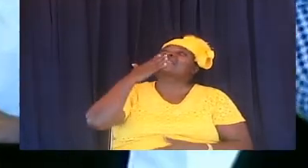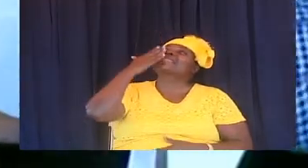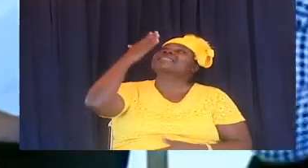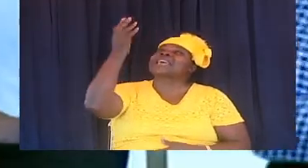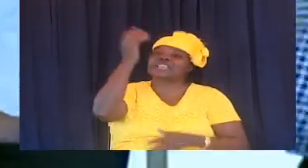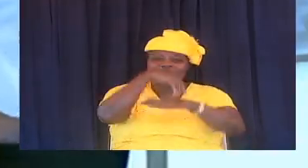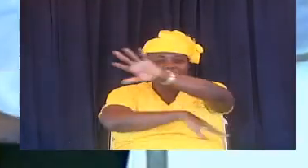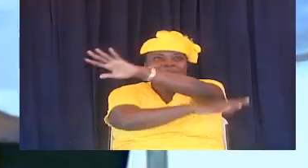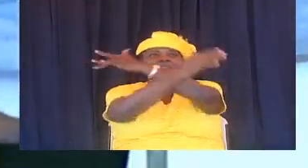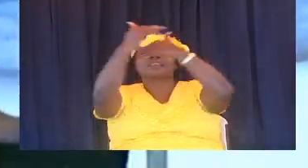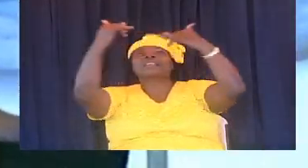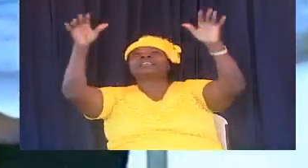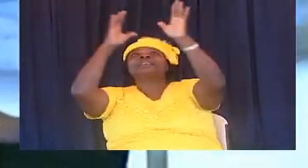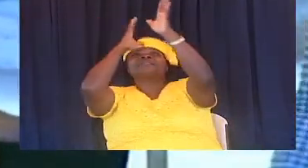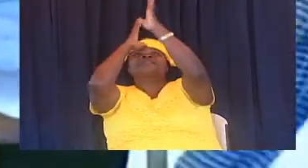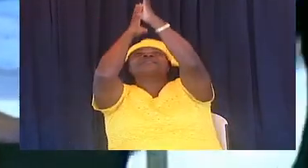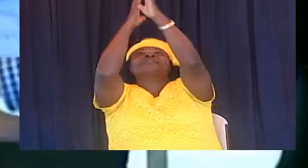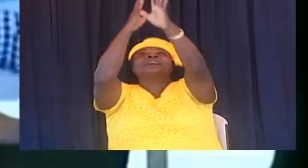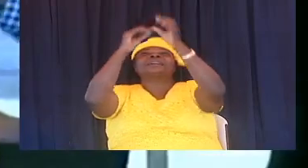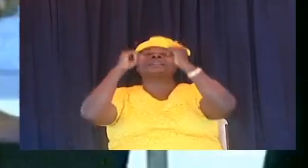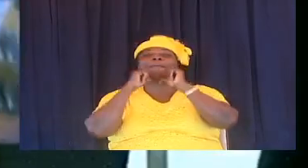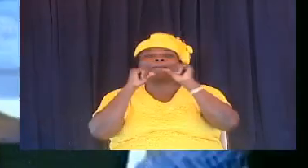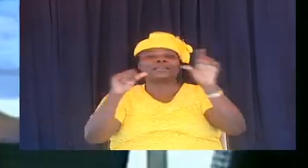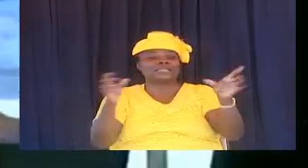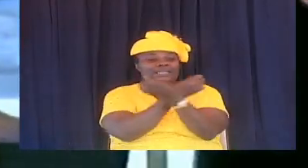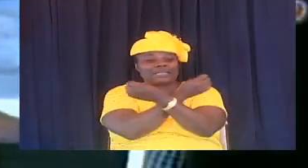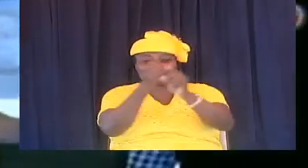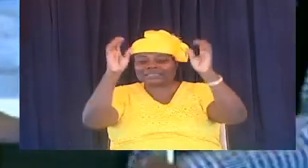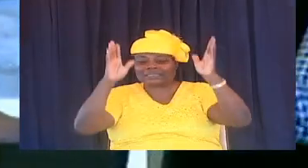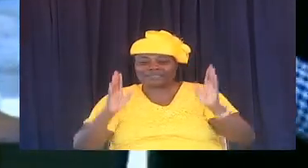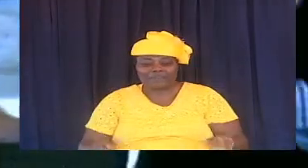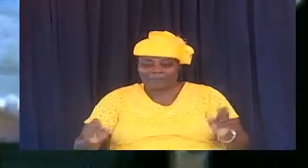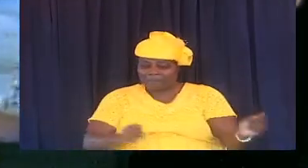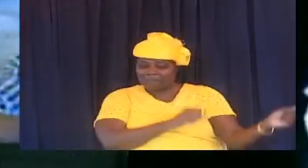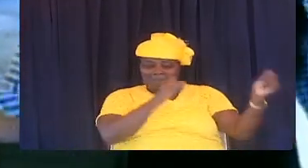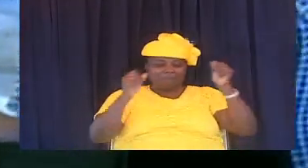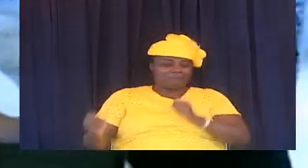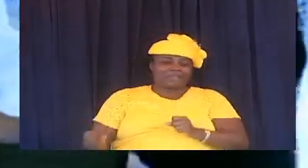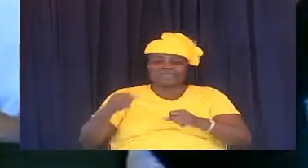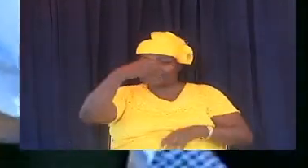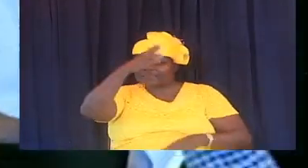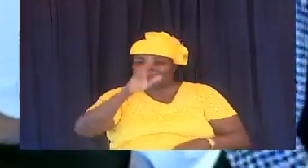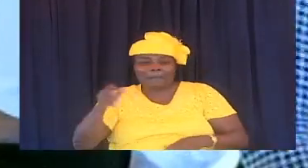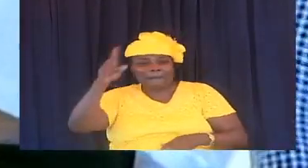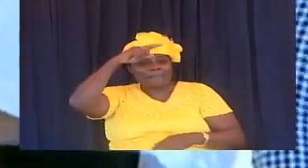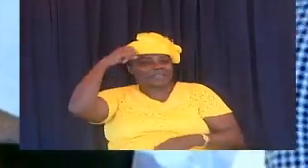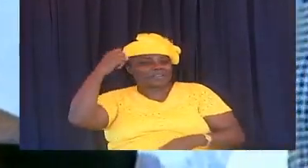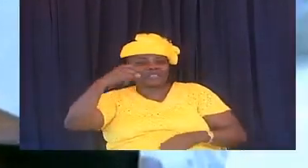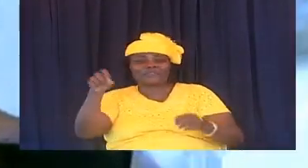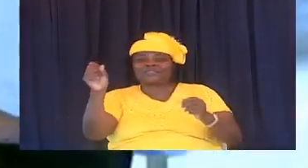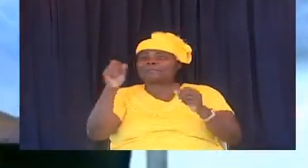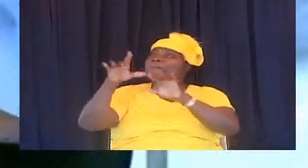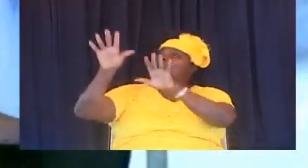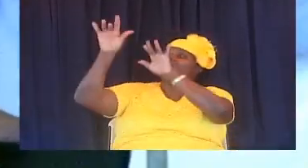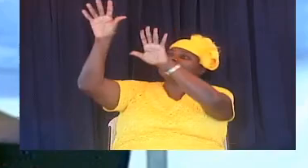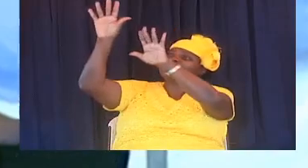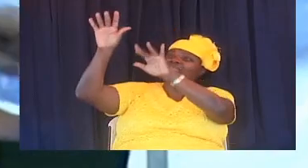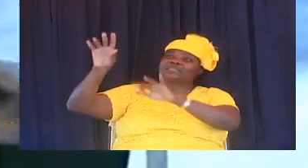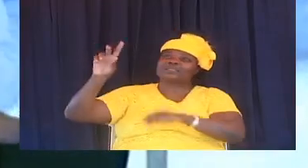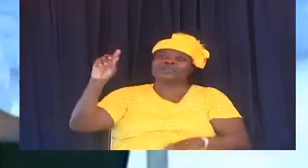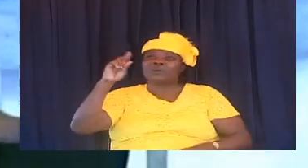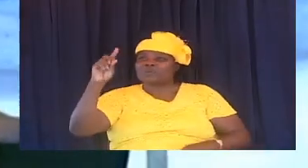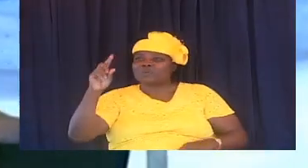Father. Thank you, blessed Savior. Mighty God, it is because of His mercies why we are